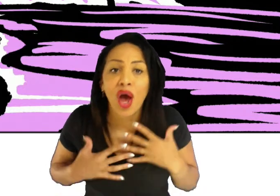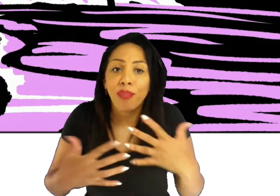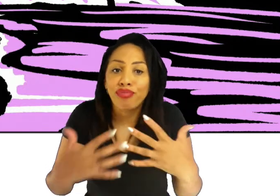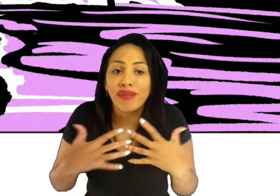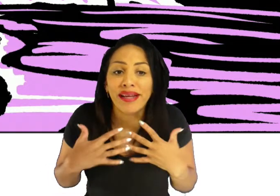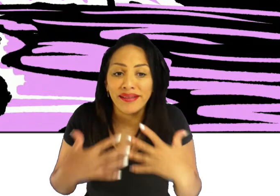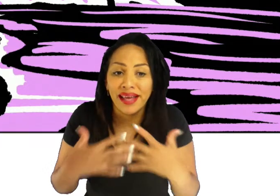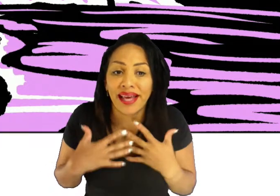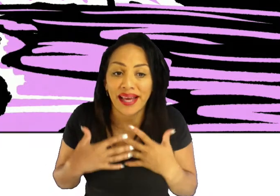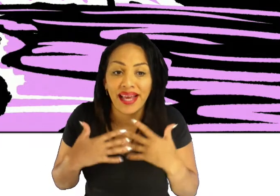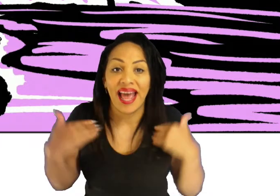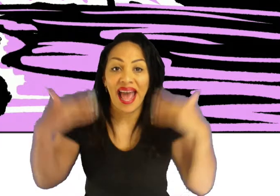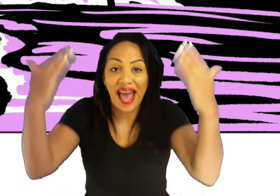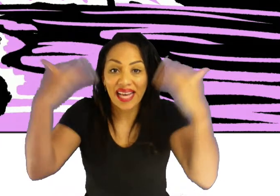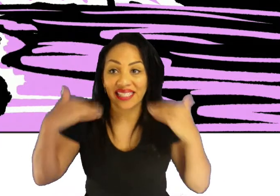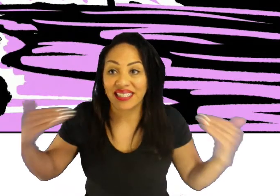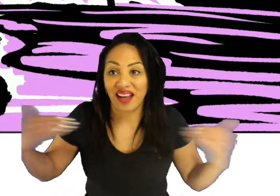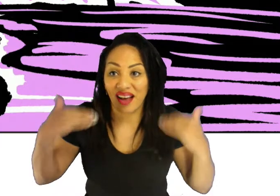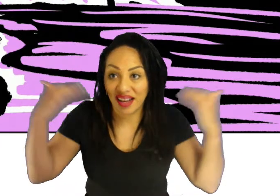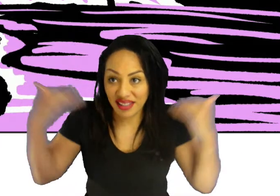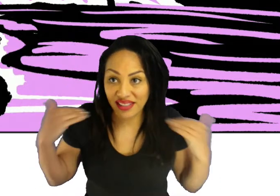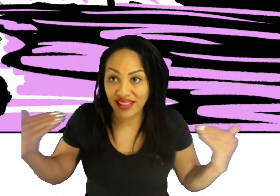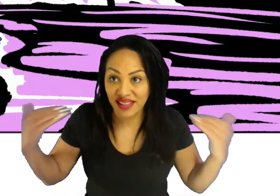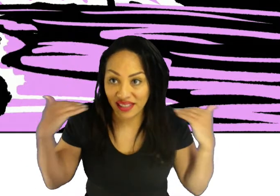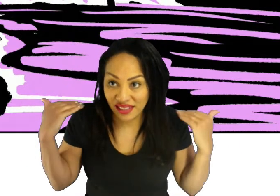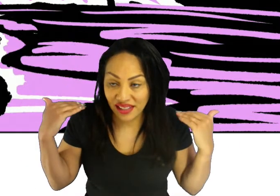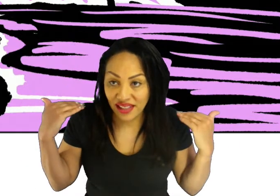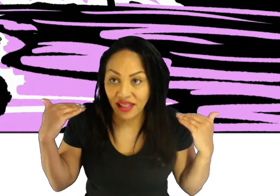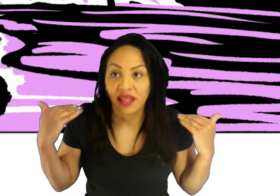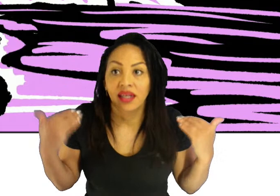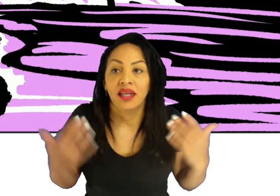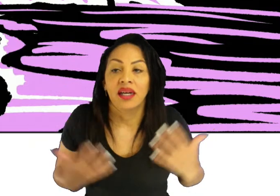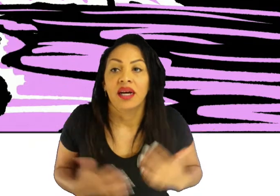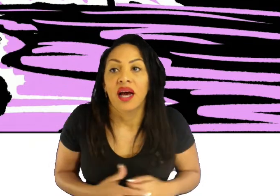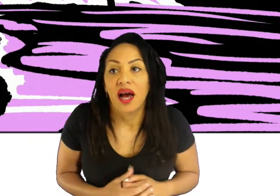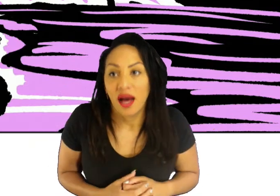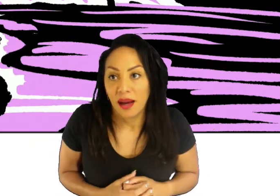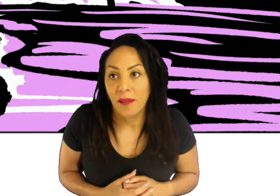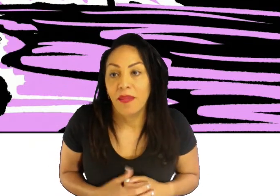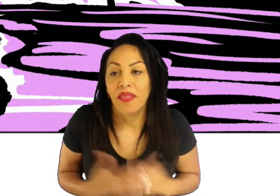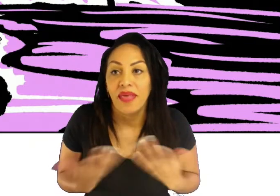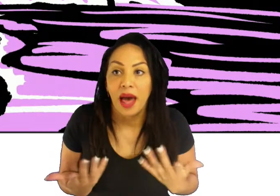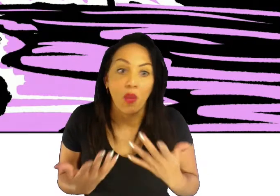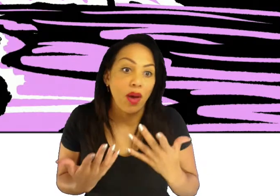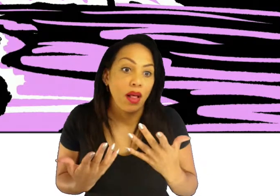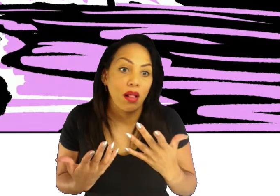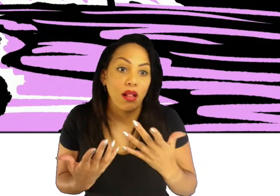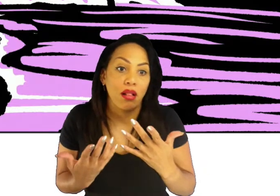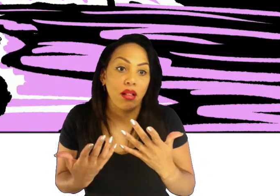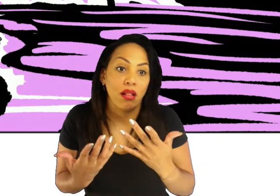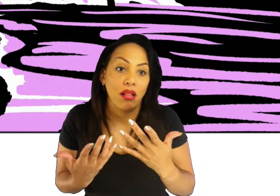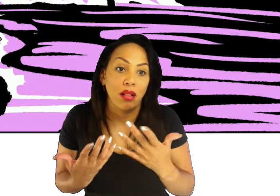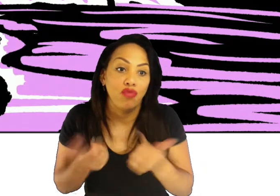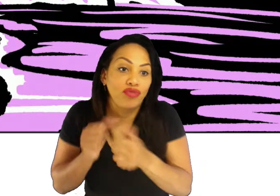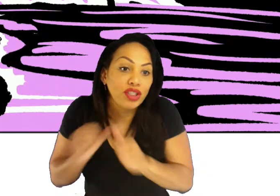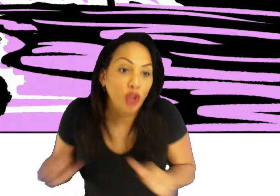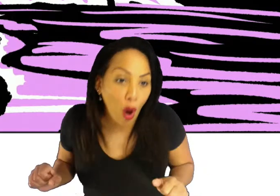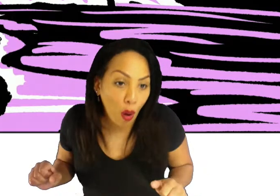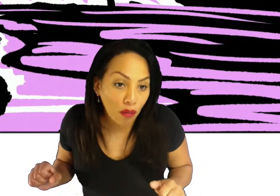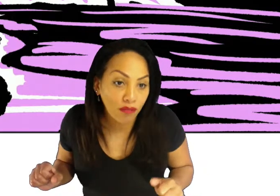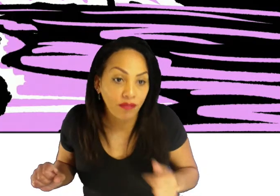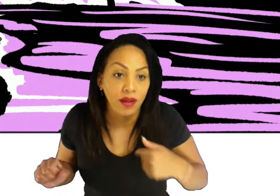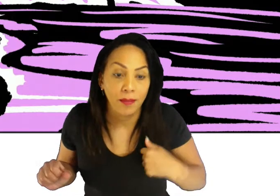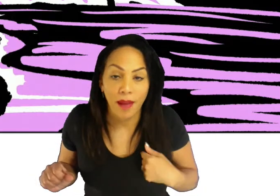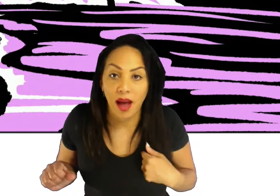paid day of my freelance contract over having a panic attack in the workplace. I've not gone to an ethical market